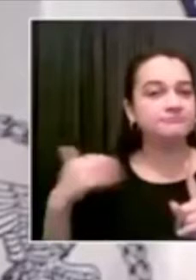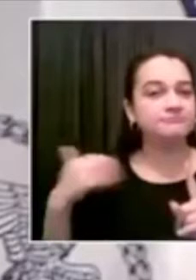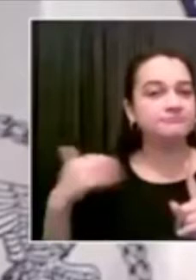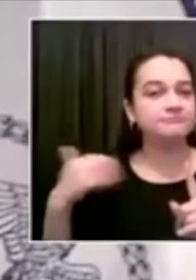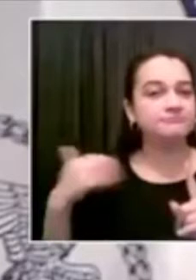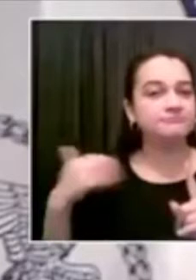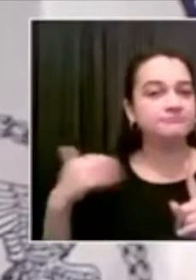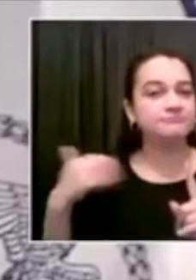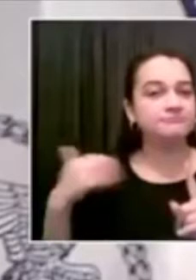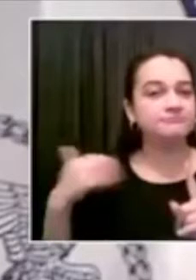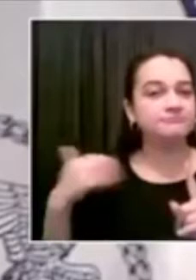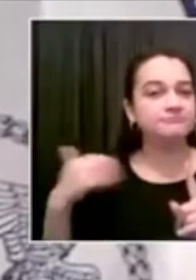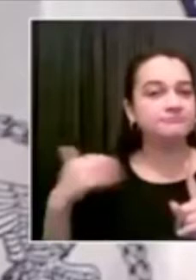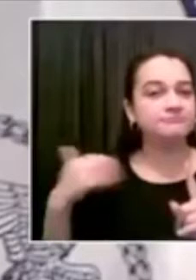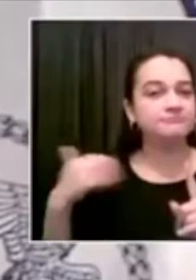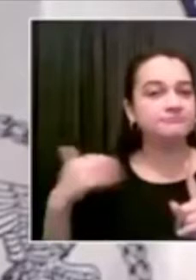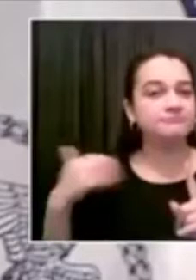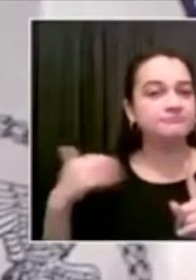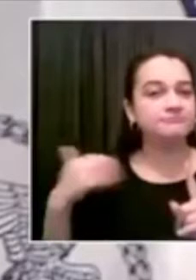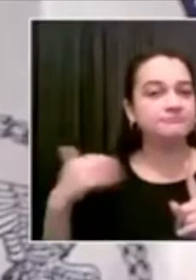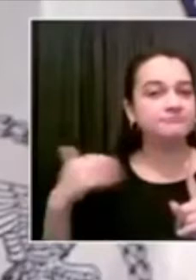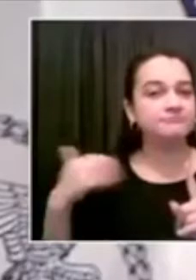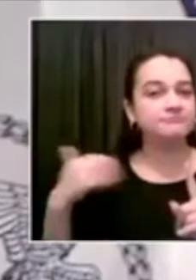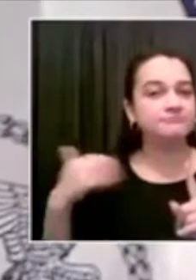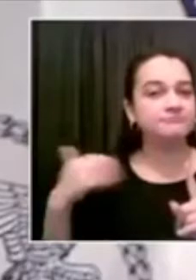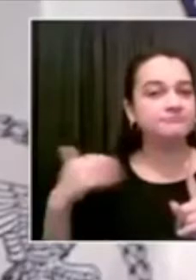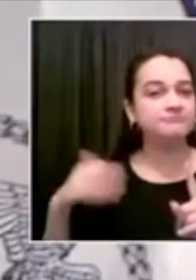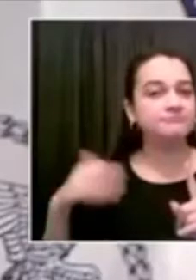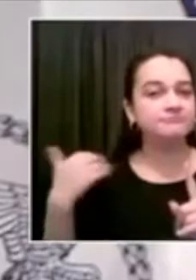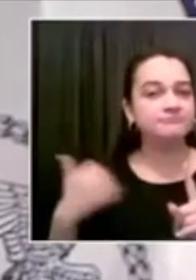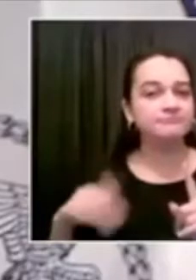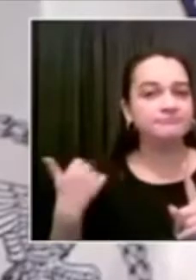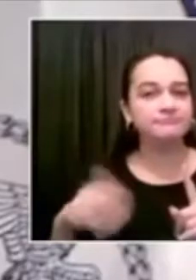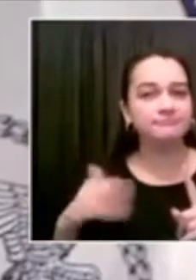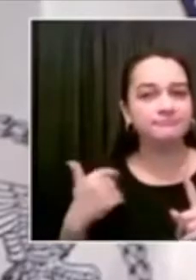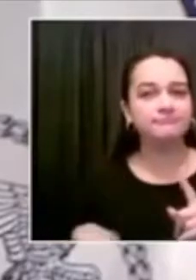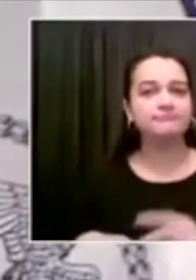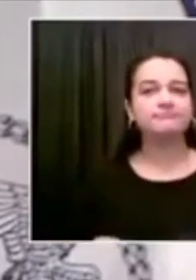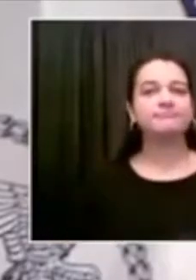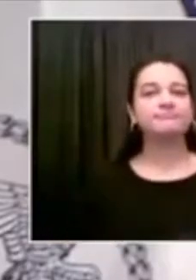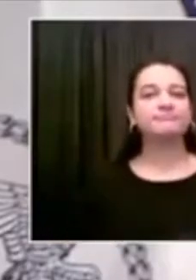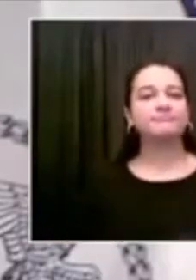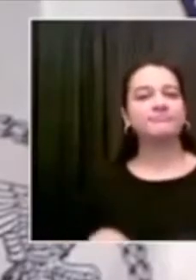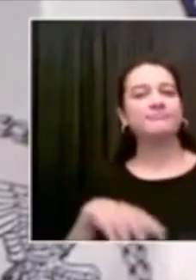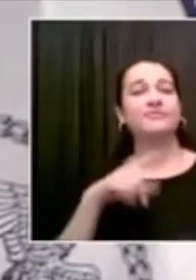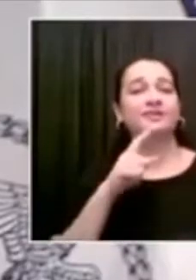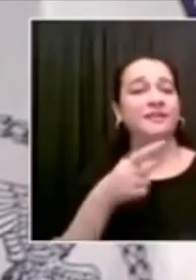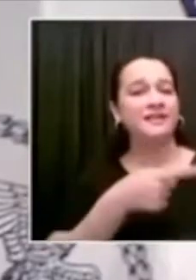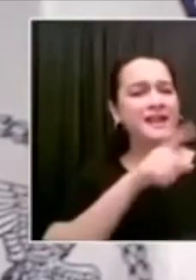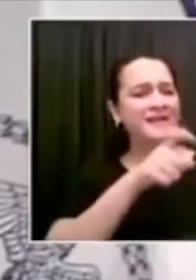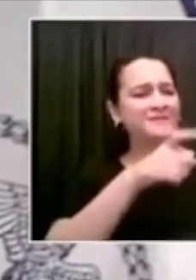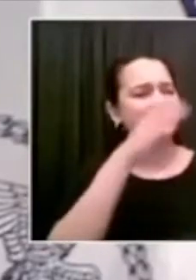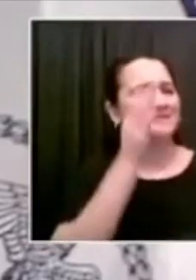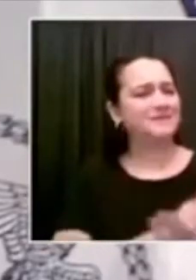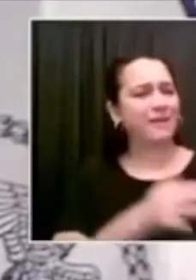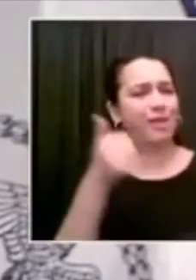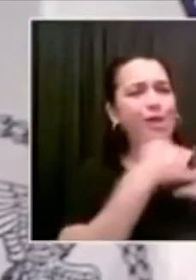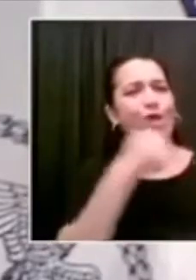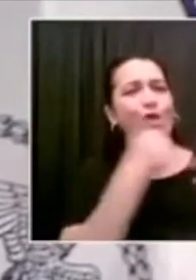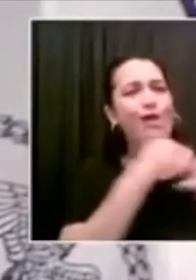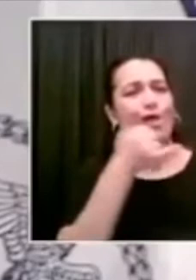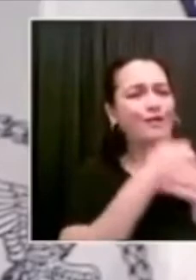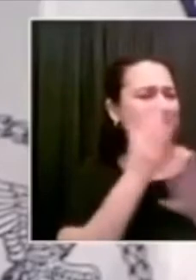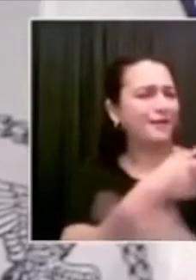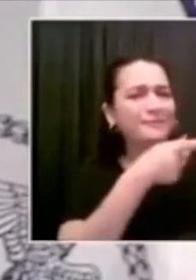It never should have been called a foul, but it is what it is, you know. I want to quote Steve Nash, one of the great player, great coach. He says,